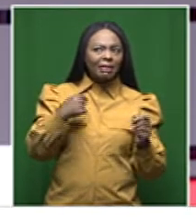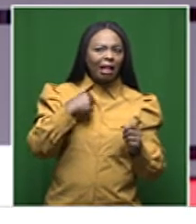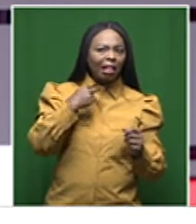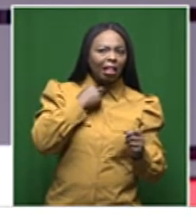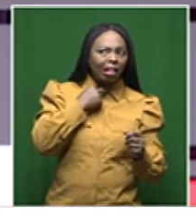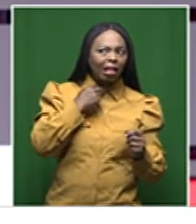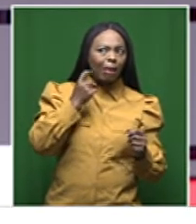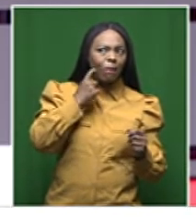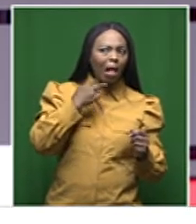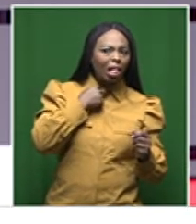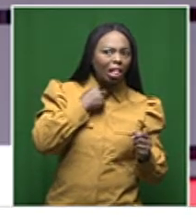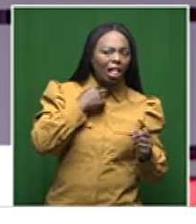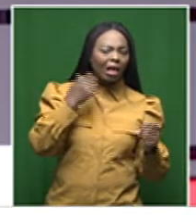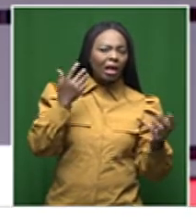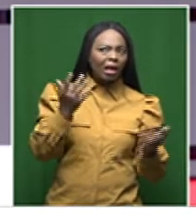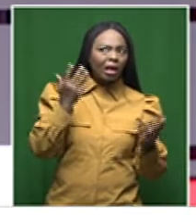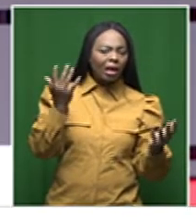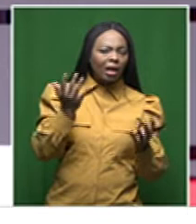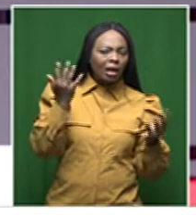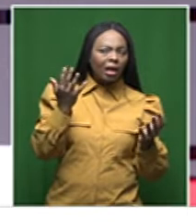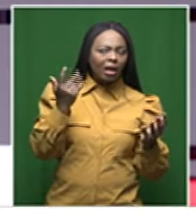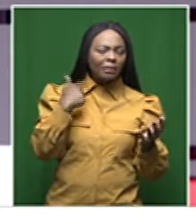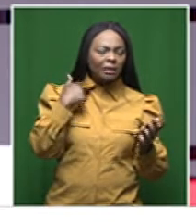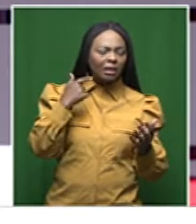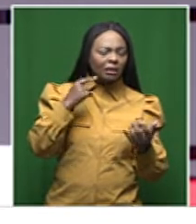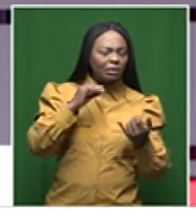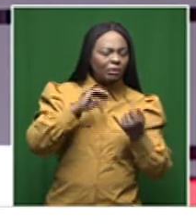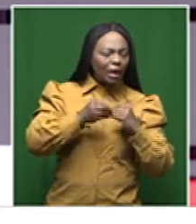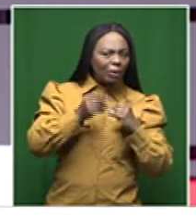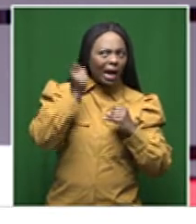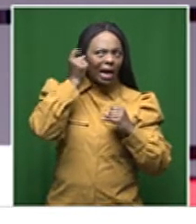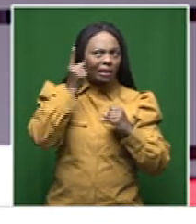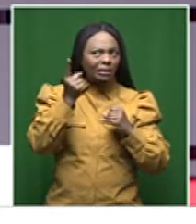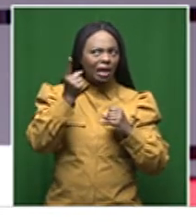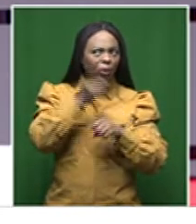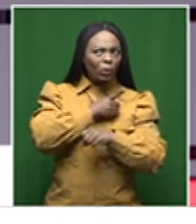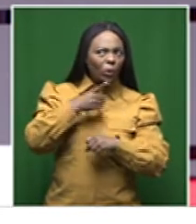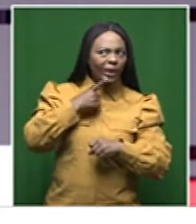with the idea of saying I'm coming to terms with this news, but